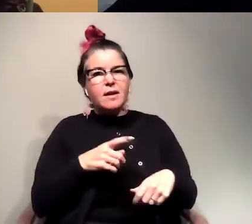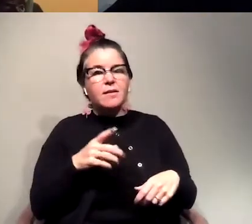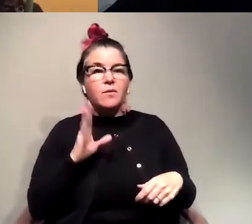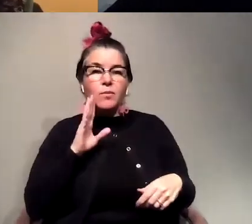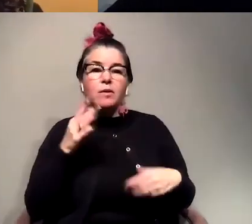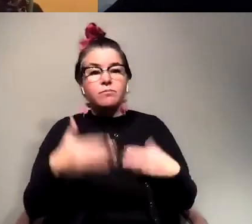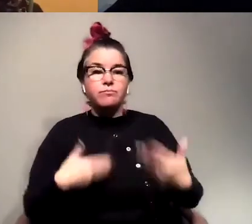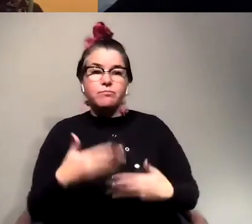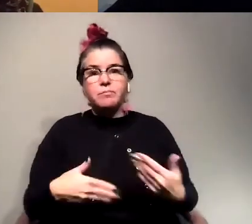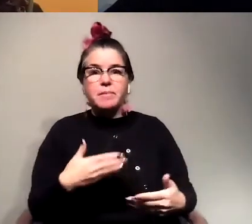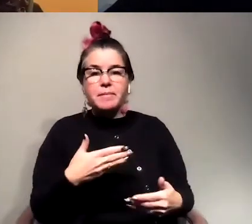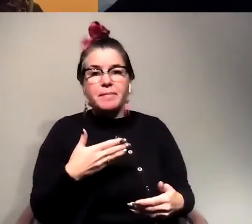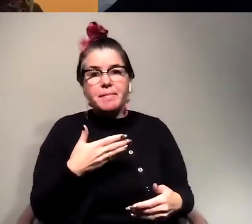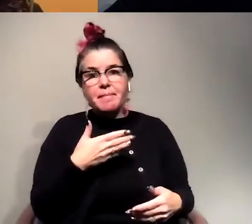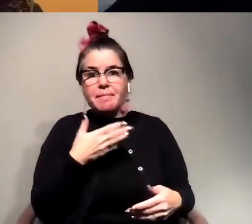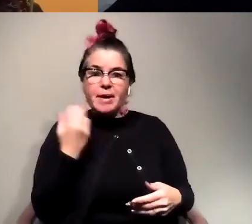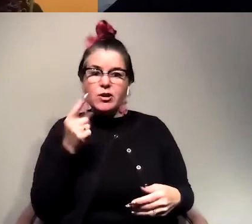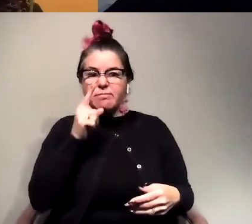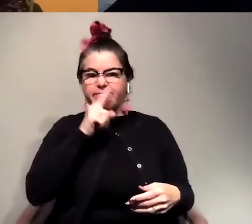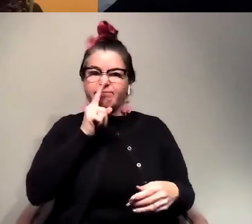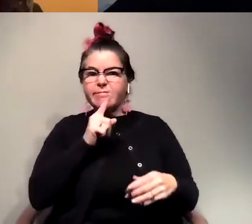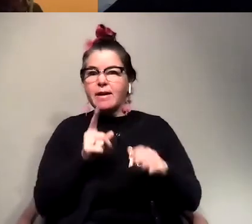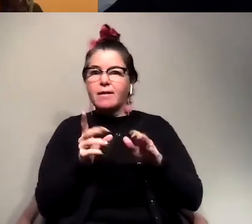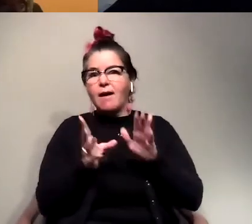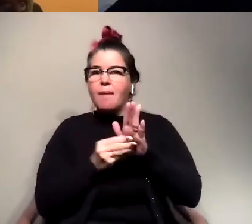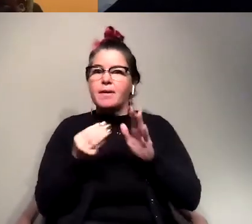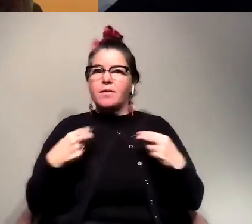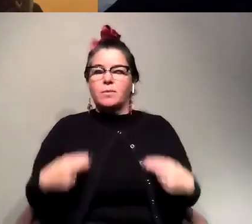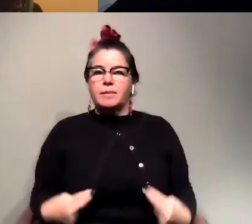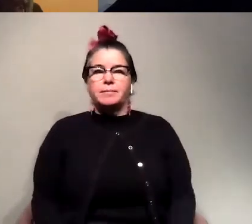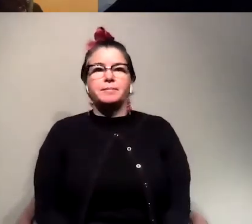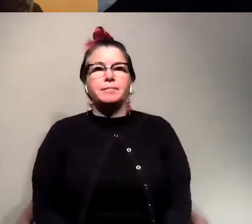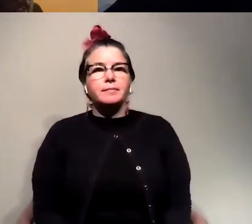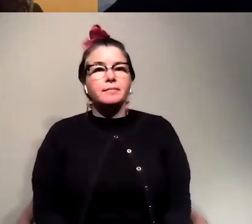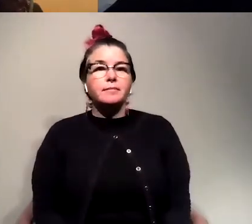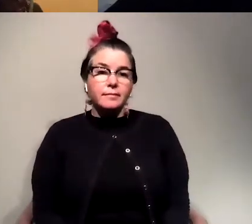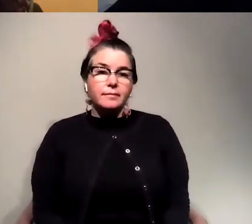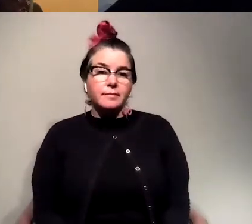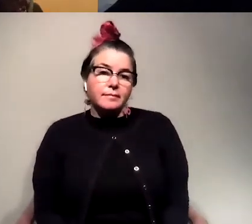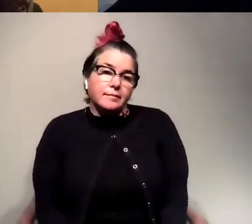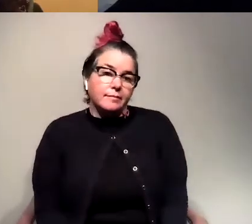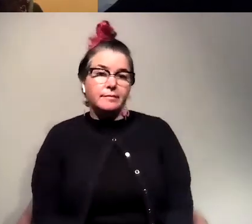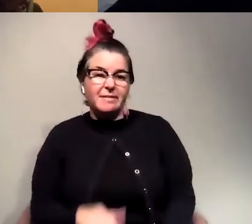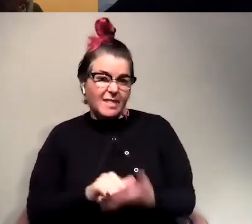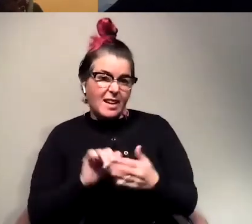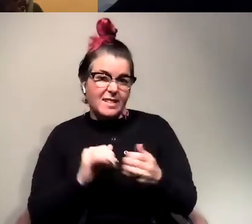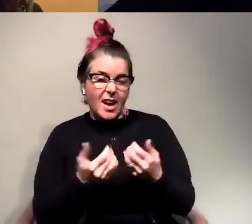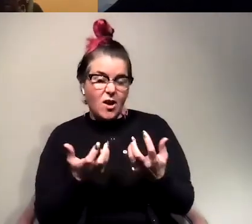a better imitation of the humans. And that's how it happens.